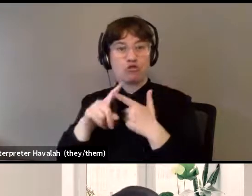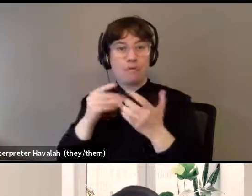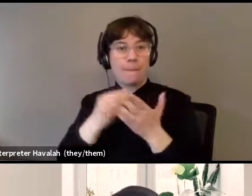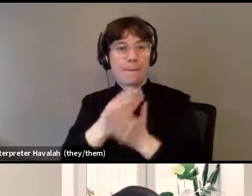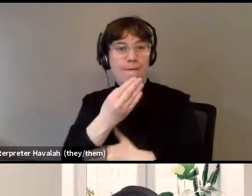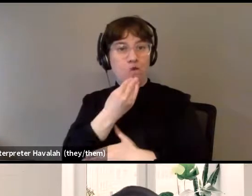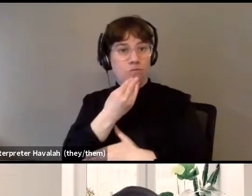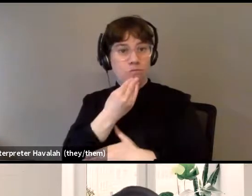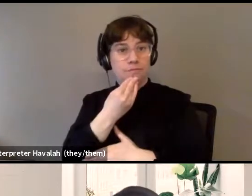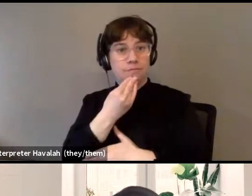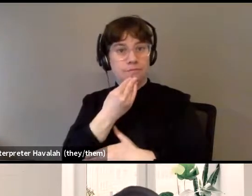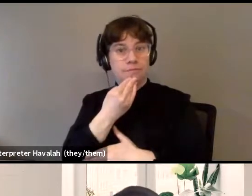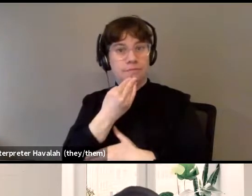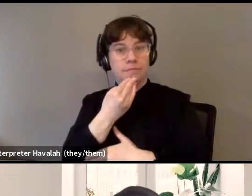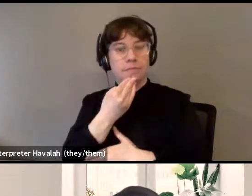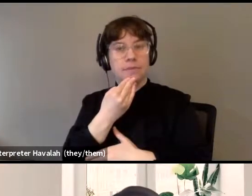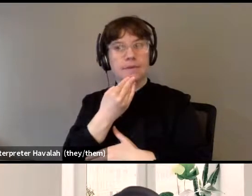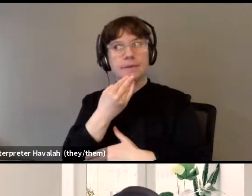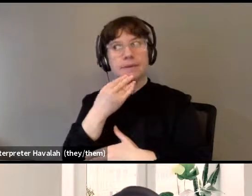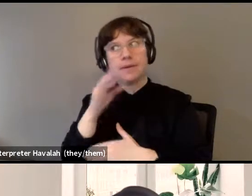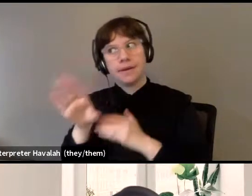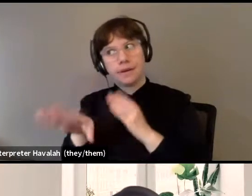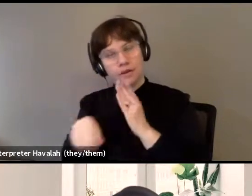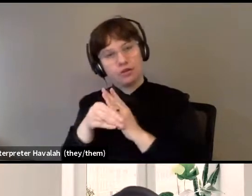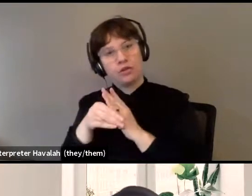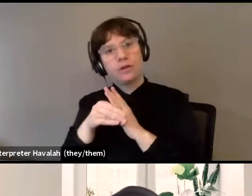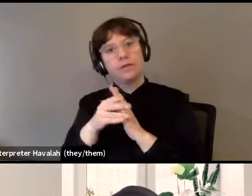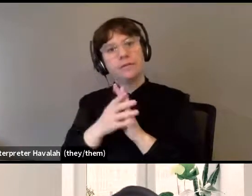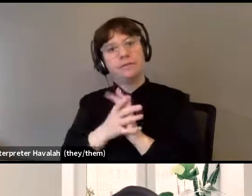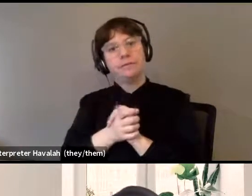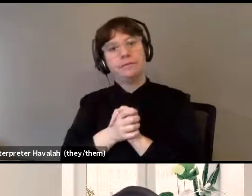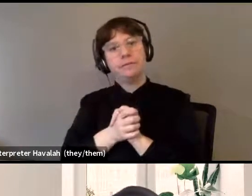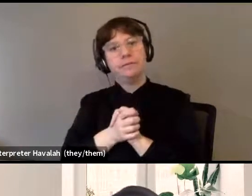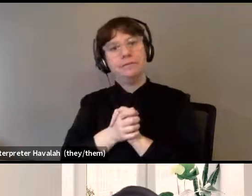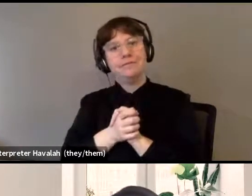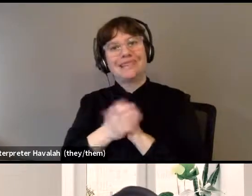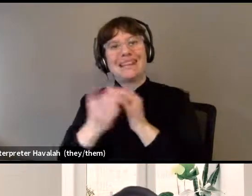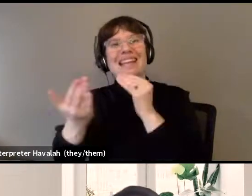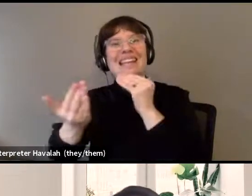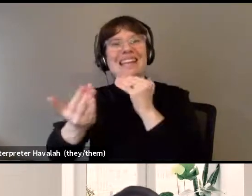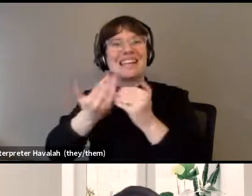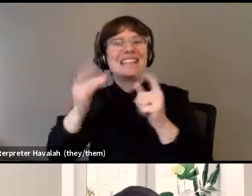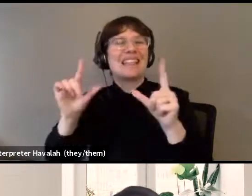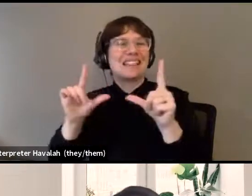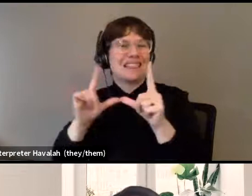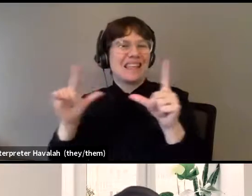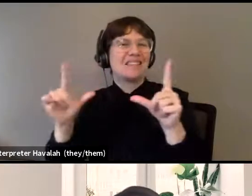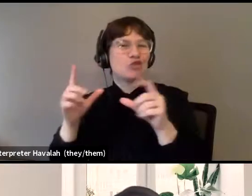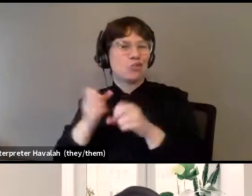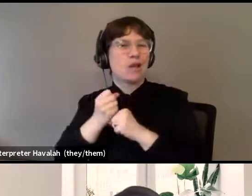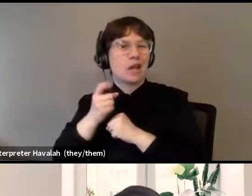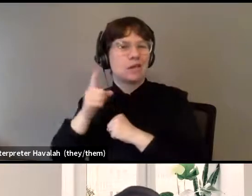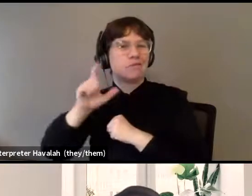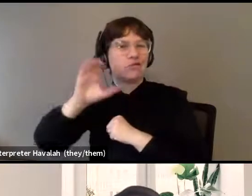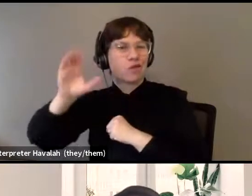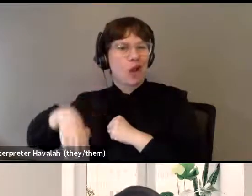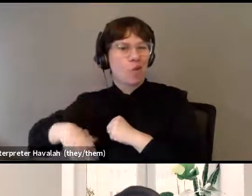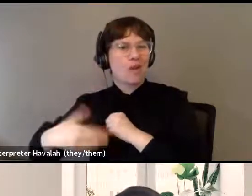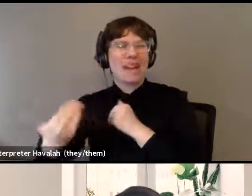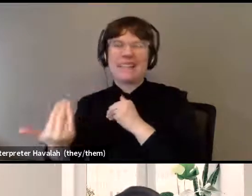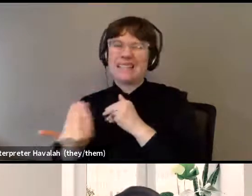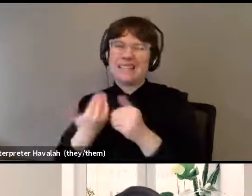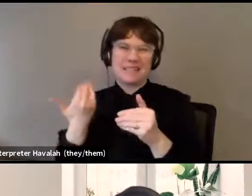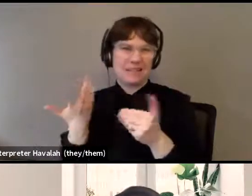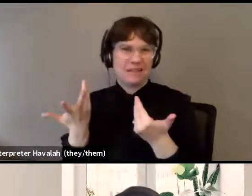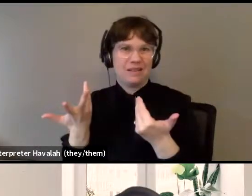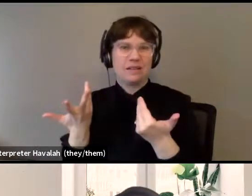that, in addition to that, it's one of the easiest licenses to get in the city. And